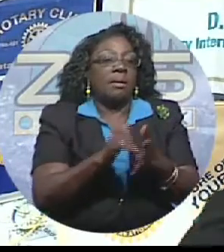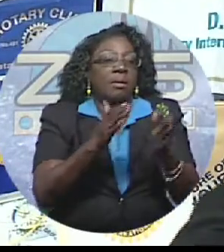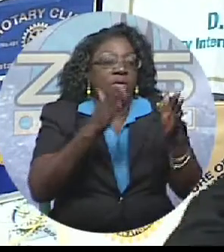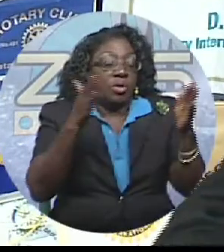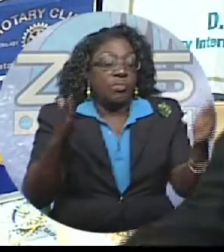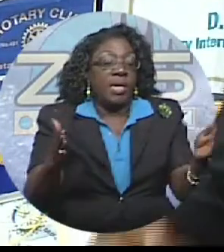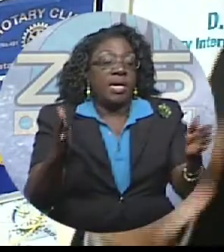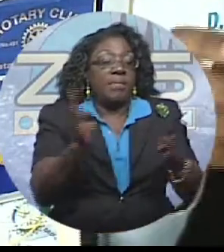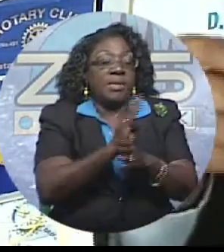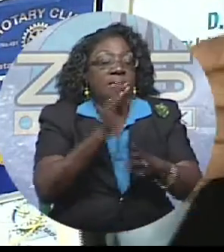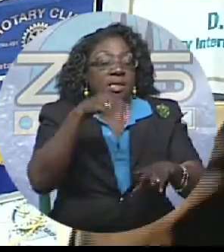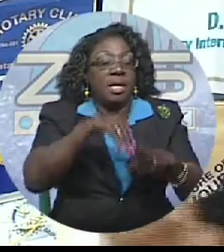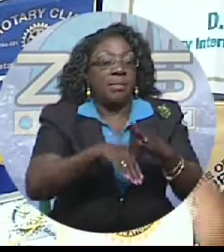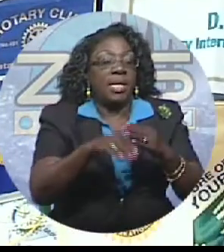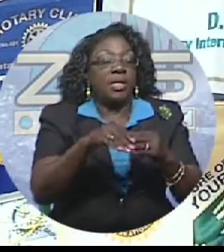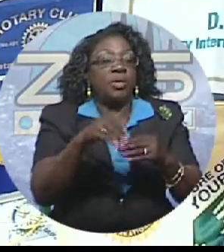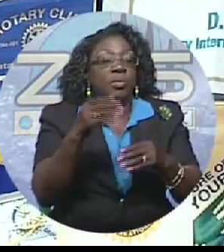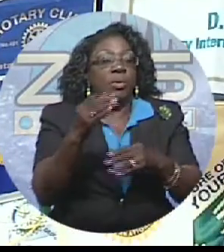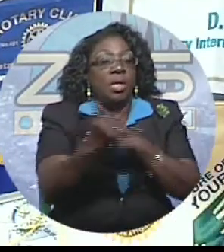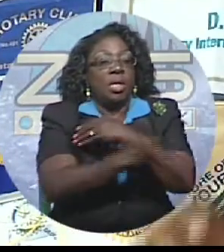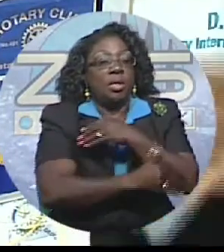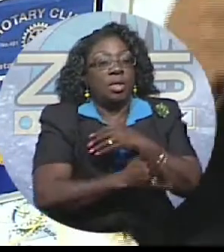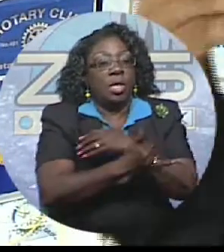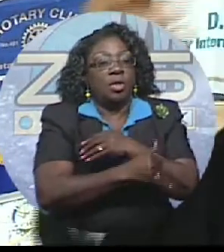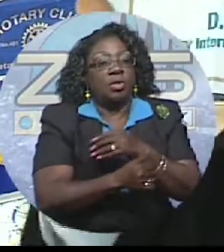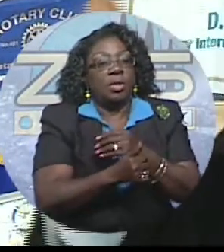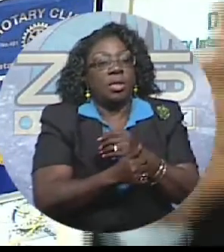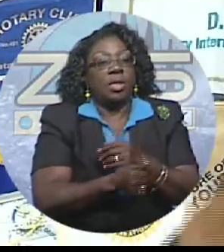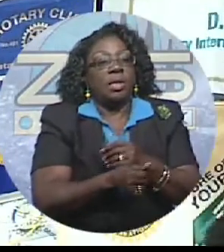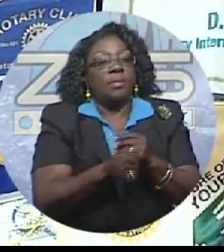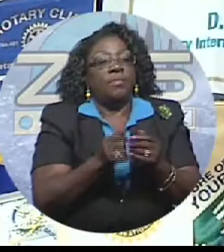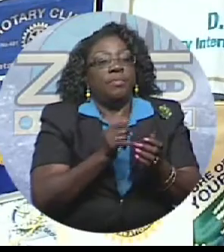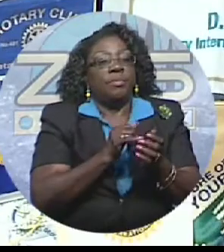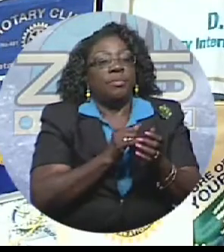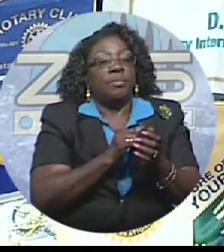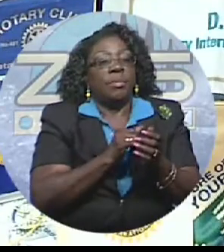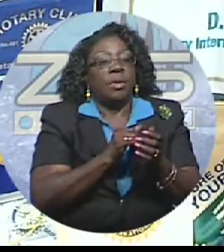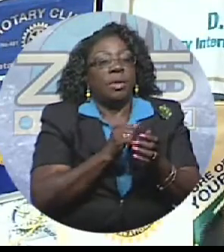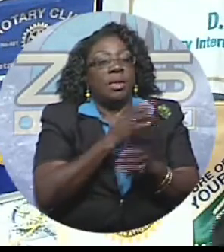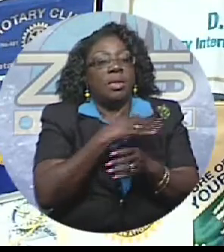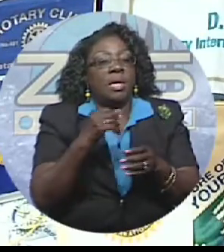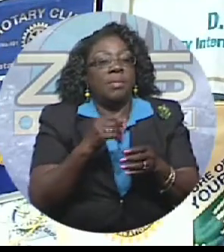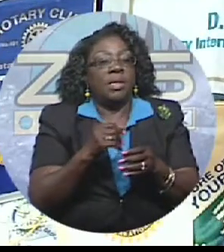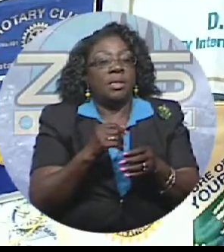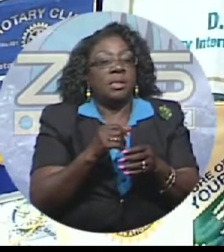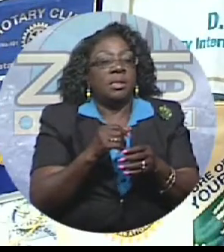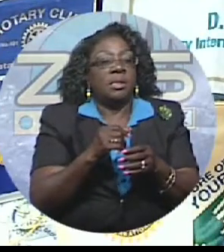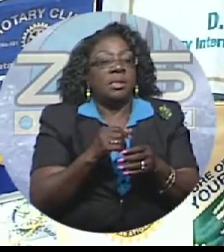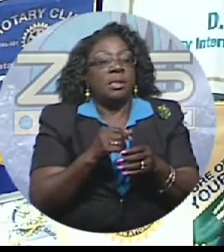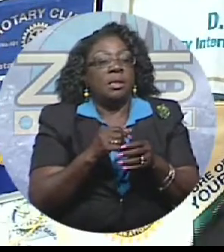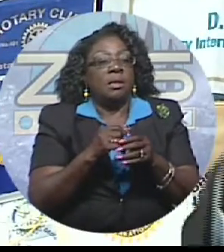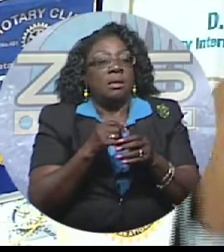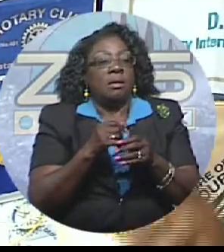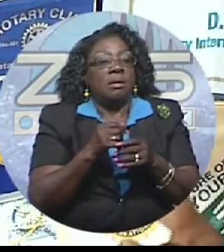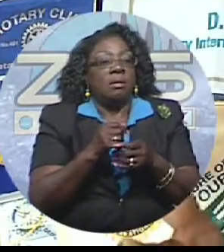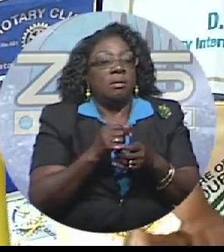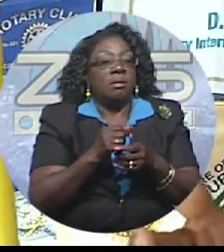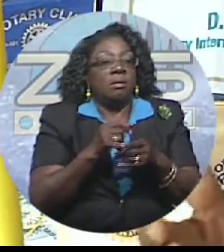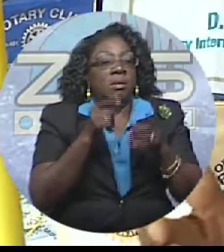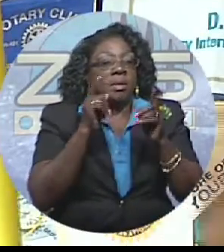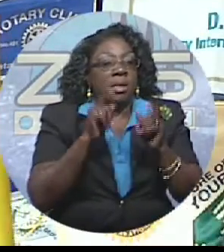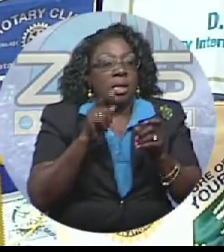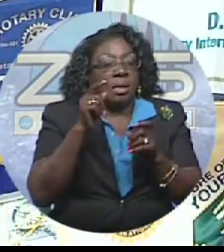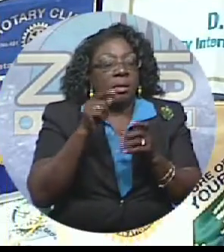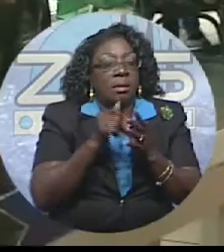if they don't take that advice and they decide that they're going to allow mega resorts or mega investments in this country, they ought to phase it in. And I think we got to learn a very good